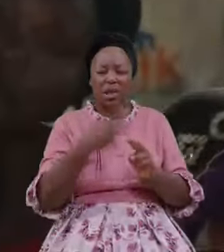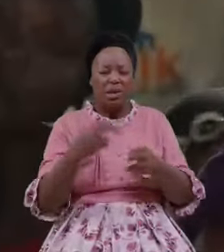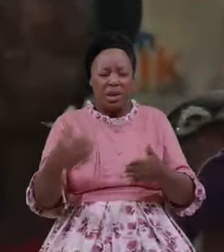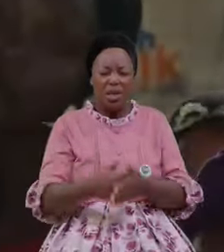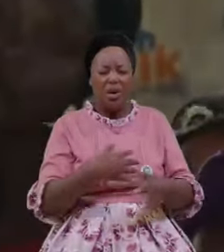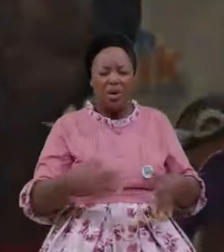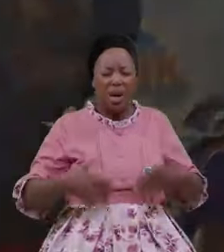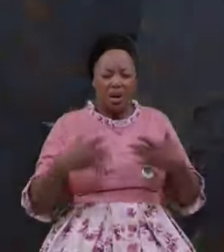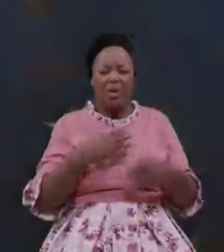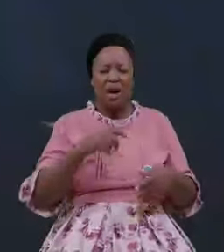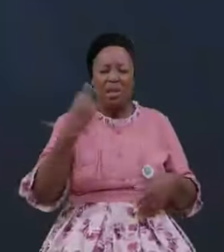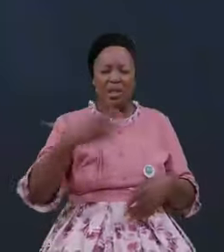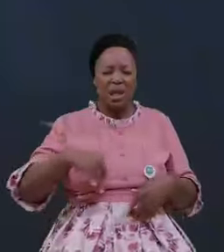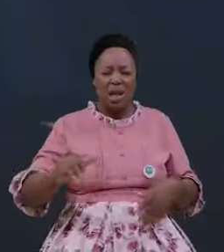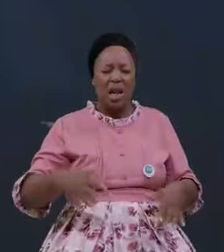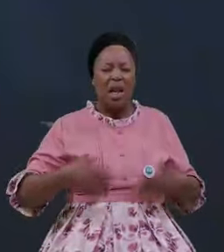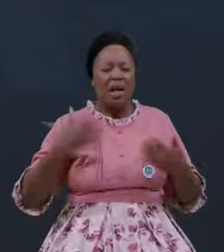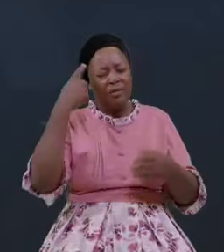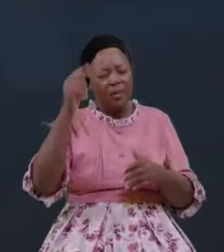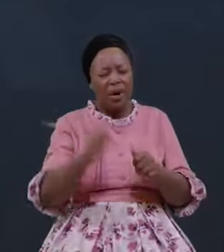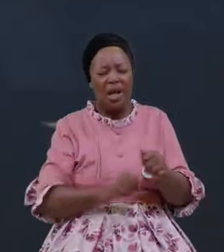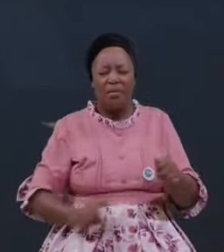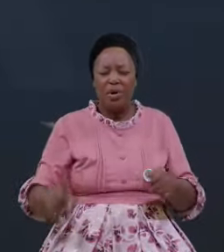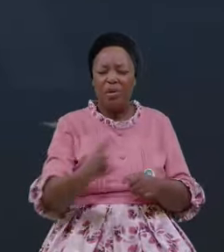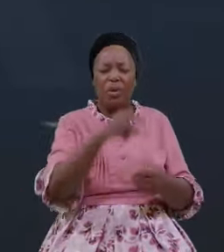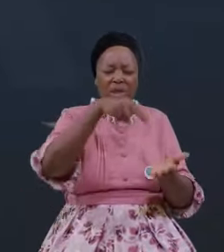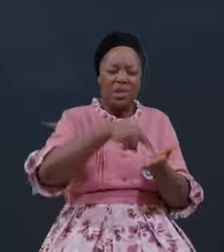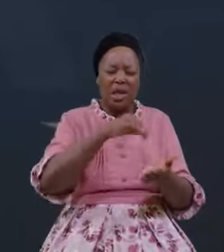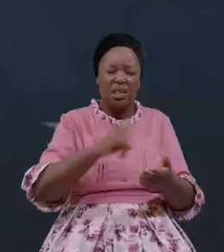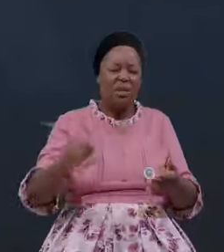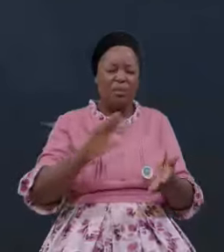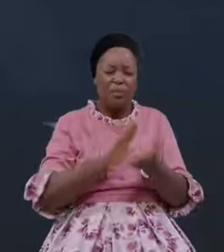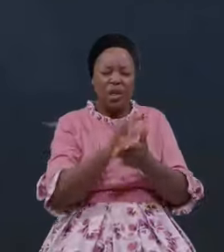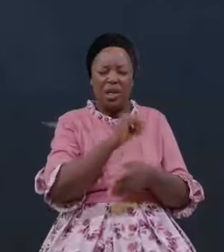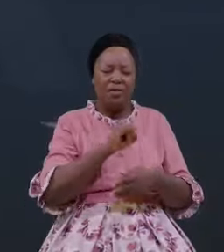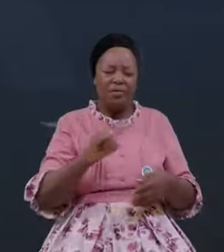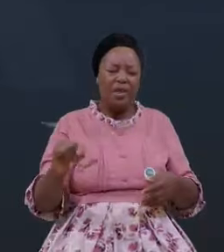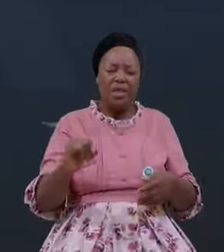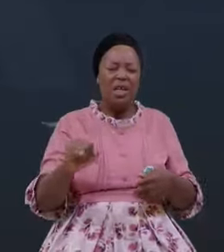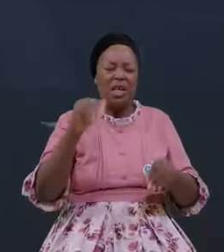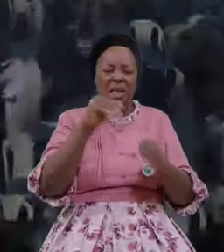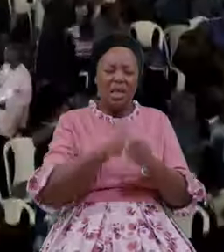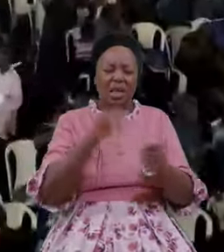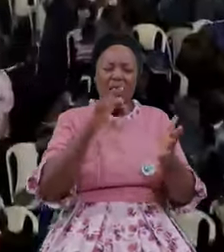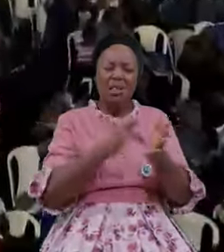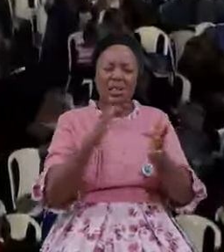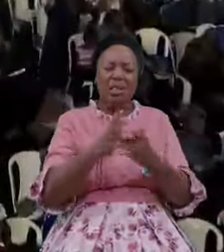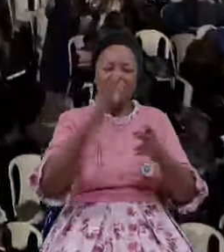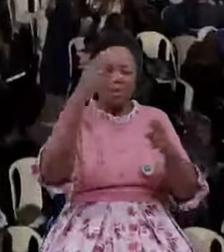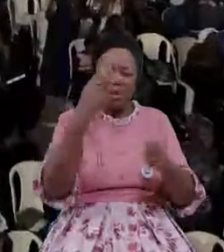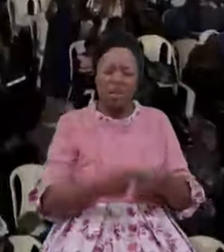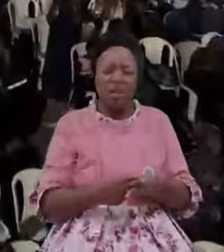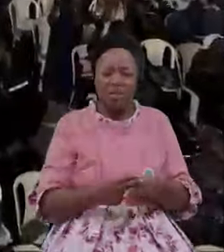eternal life for everyone standing, believing in Jesus' name.